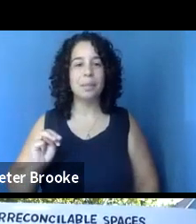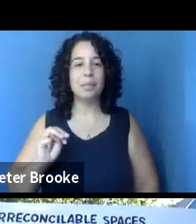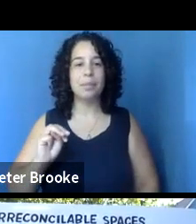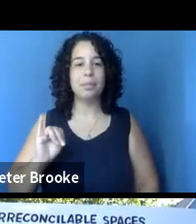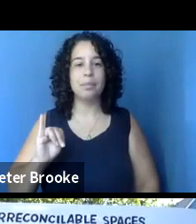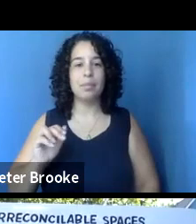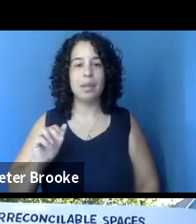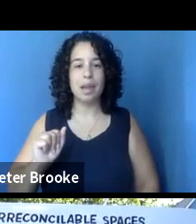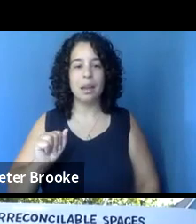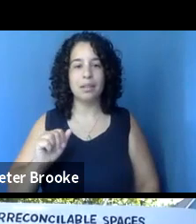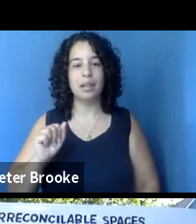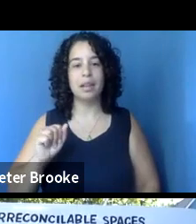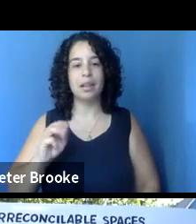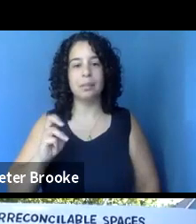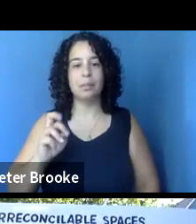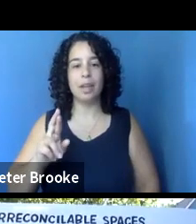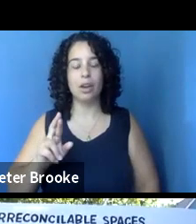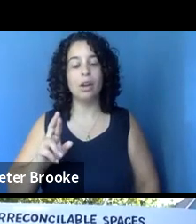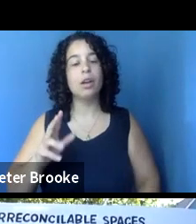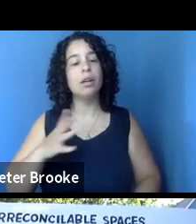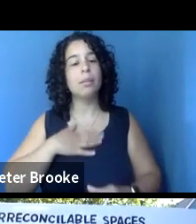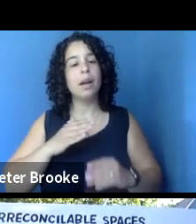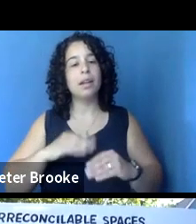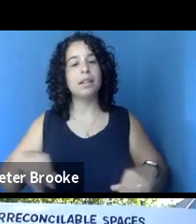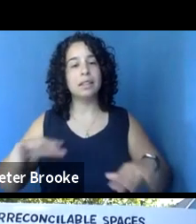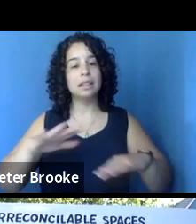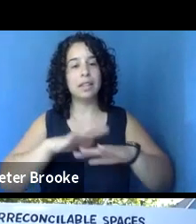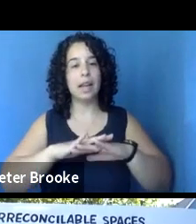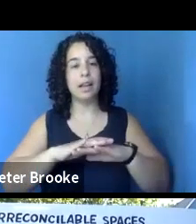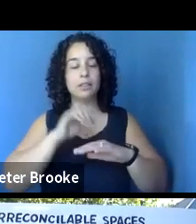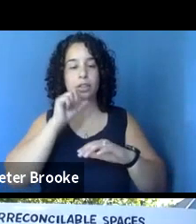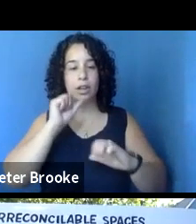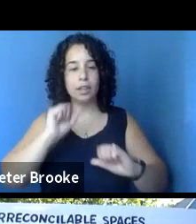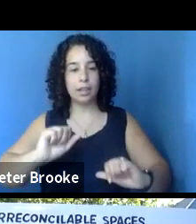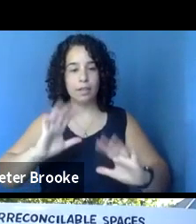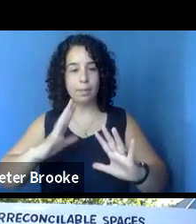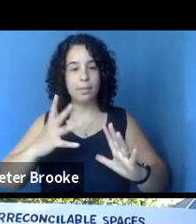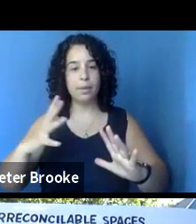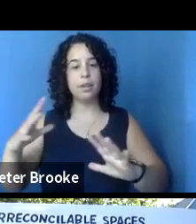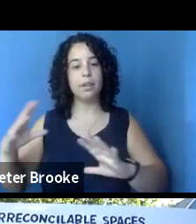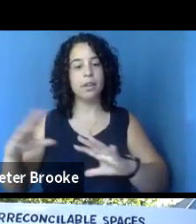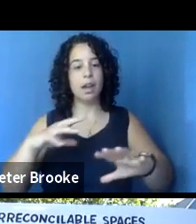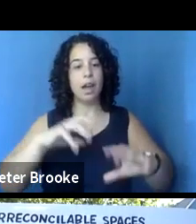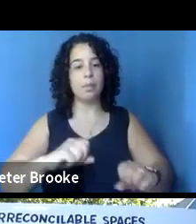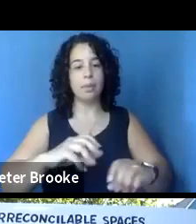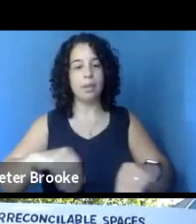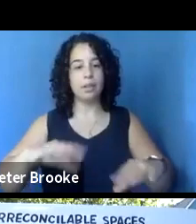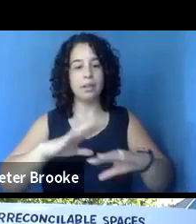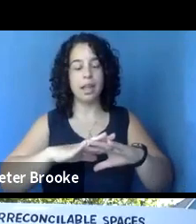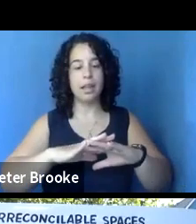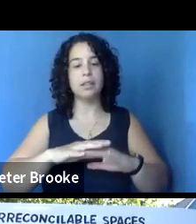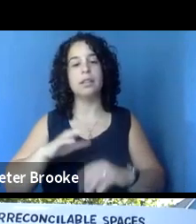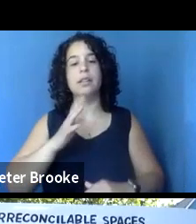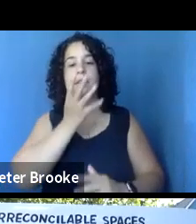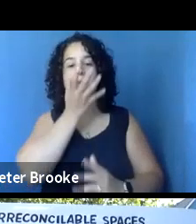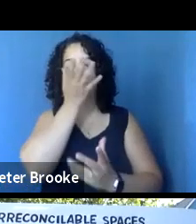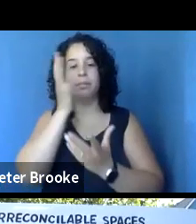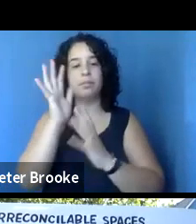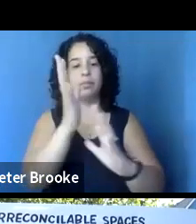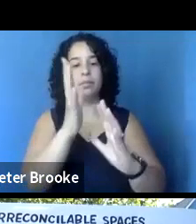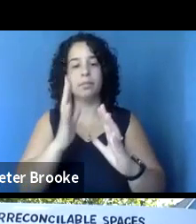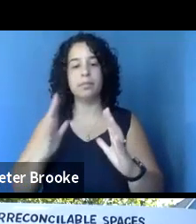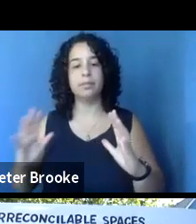the unceded and occupied territories of the Musqueam, Squamish, and Tsleil-Waututh peoples, where I